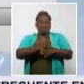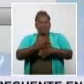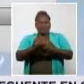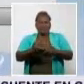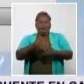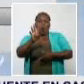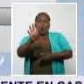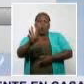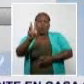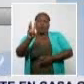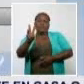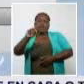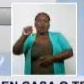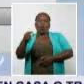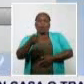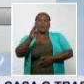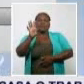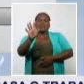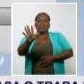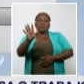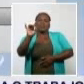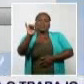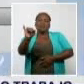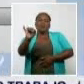43.56% of the total number of